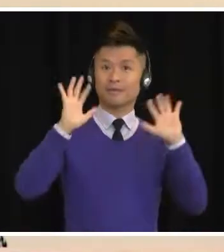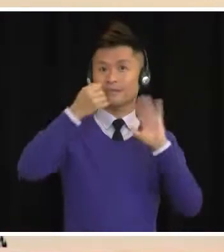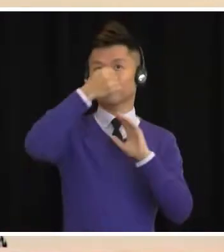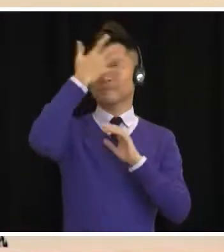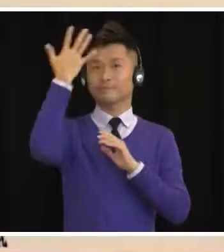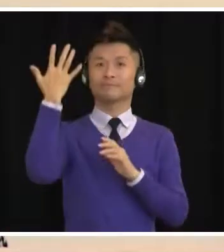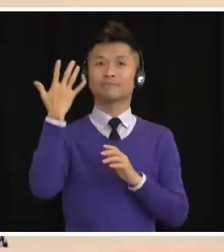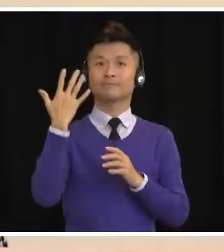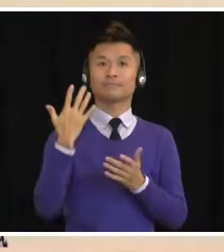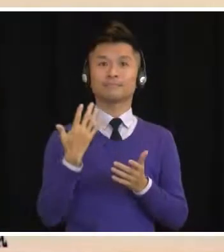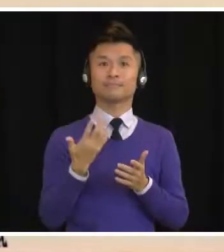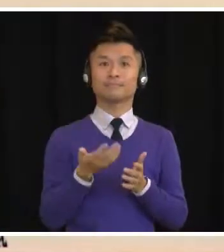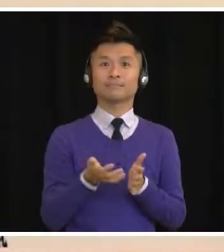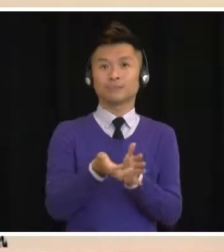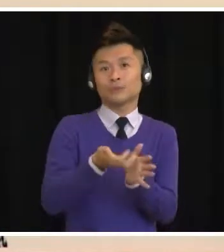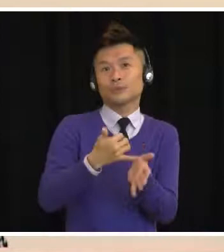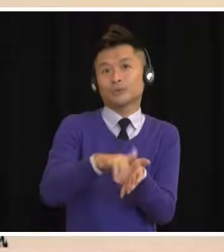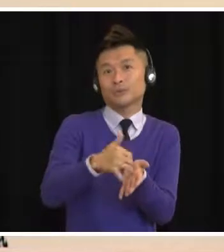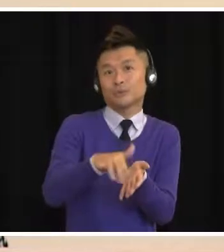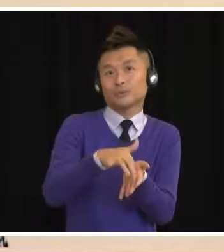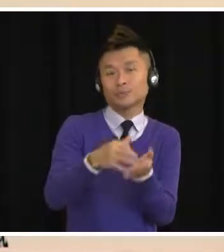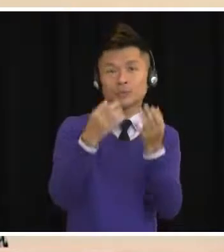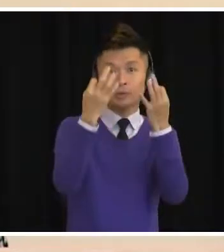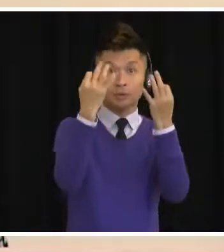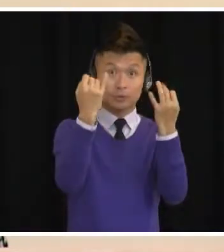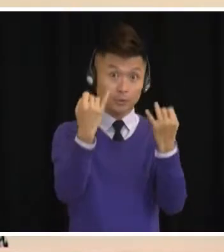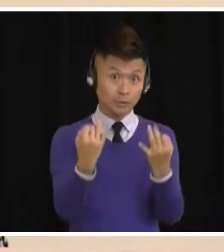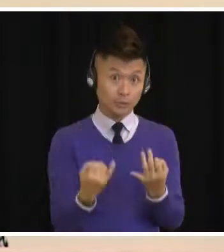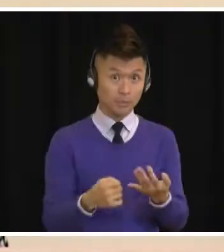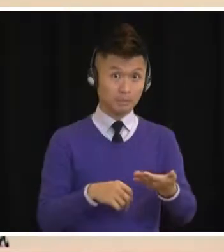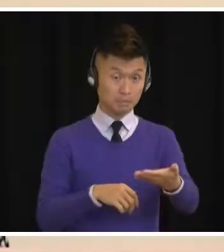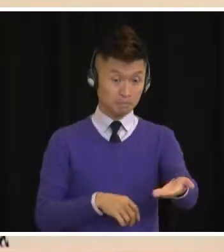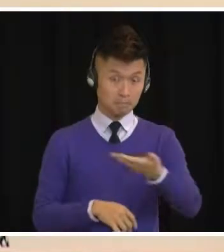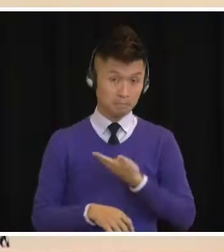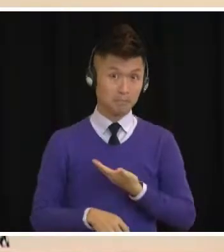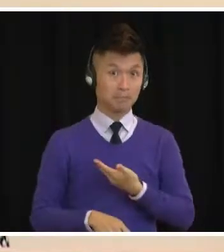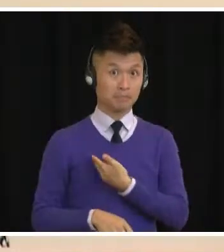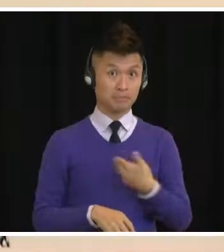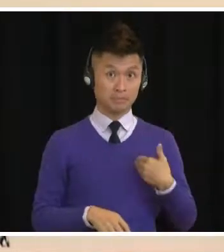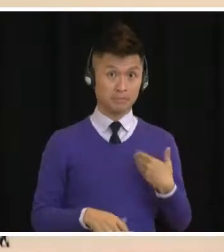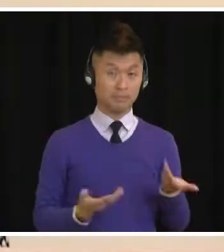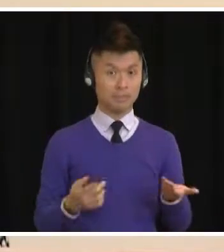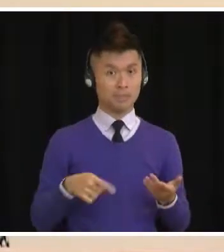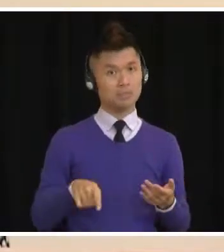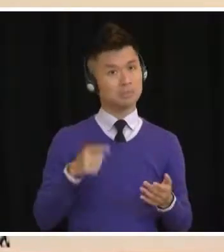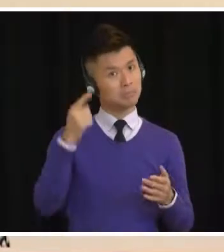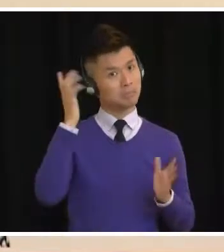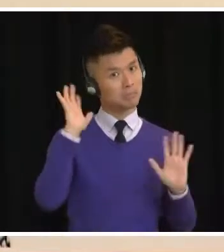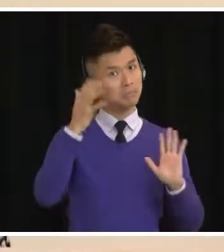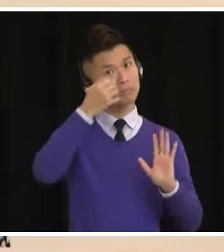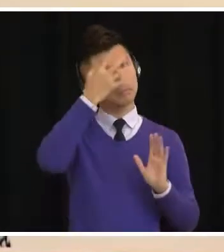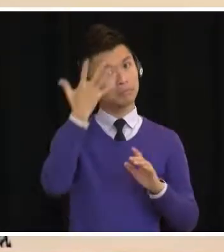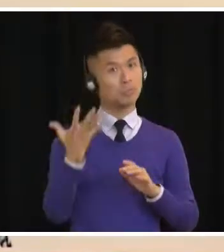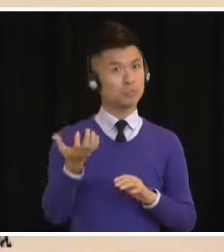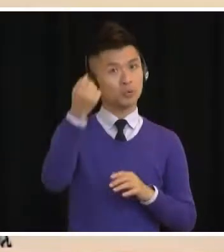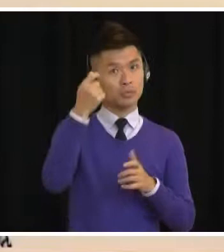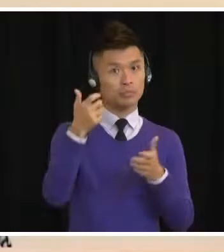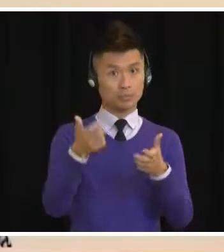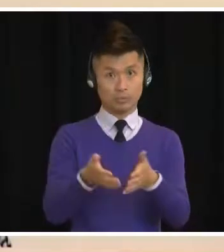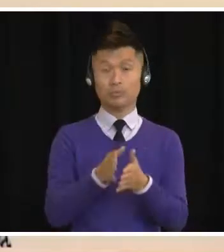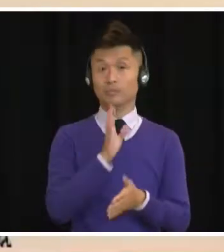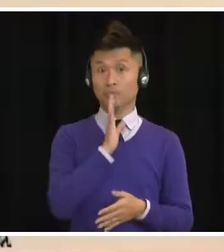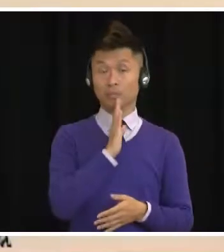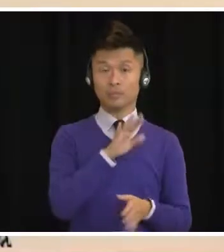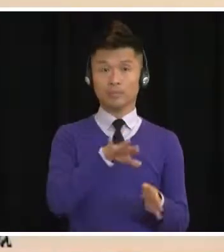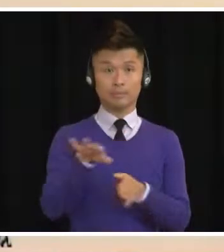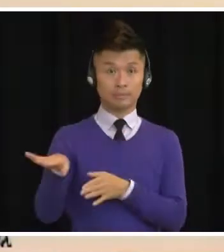This is quite a significant child rights issue. There is a new general comment specifically saying that